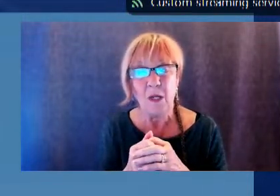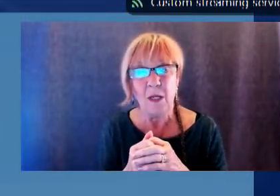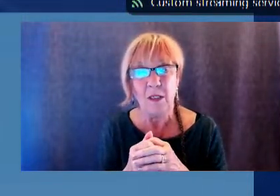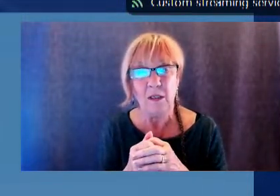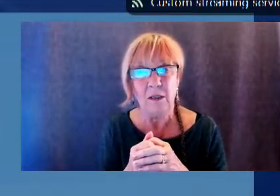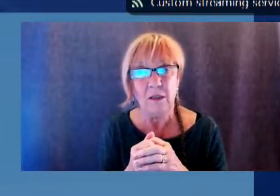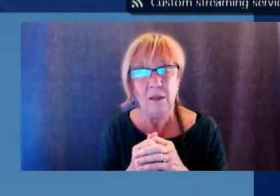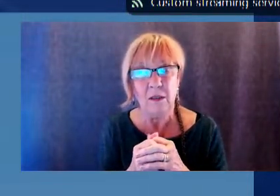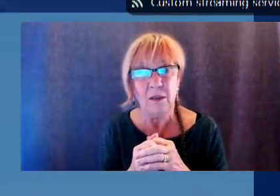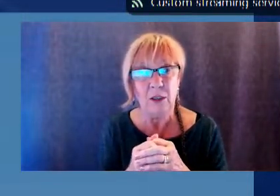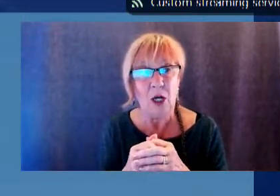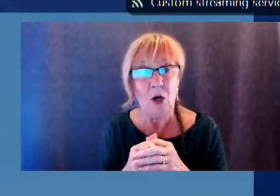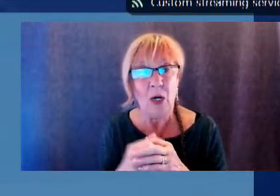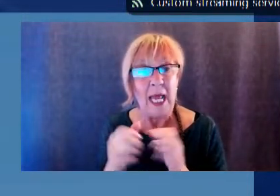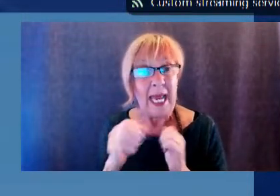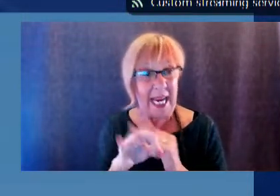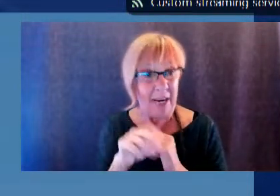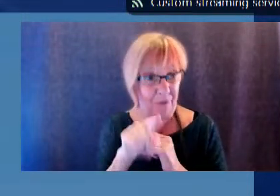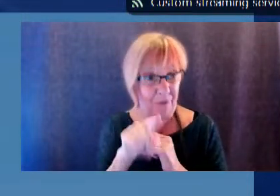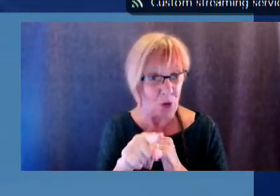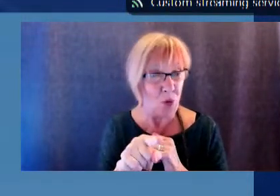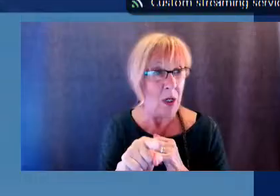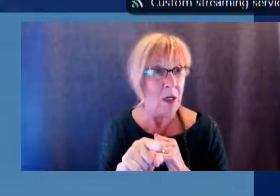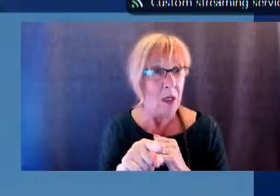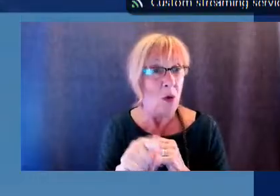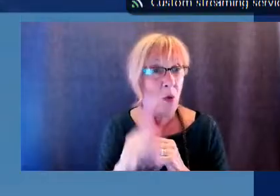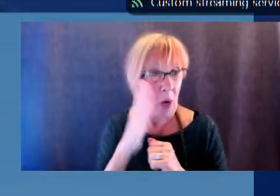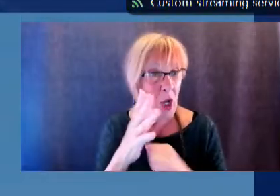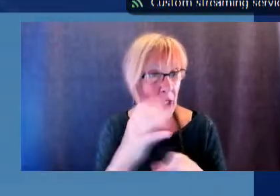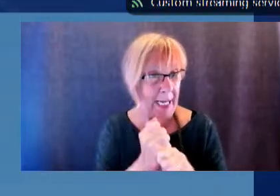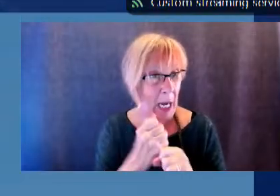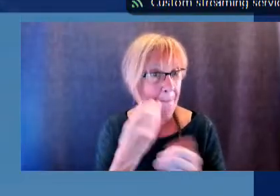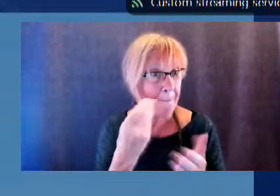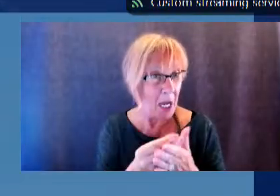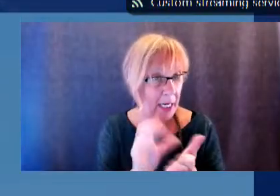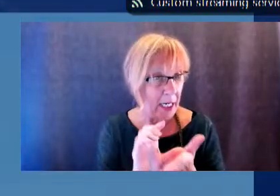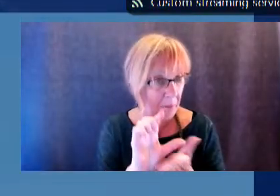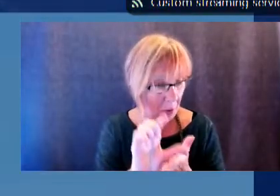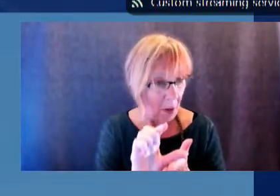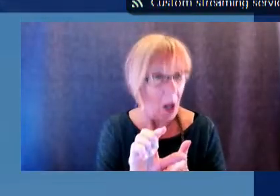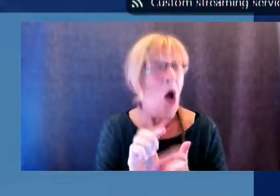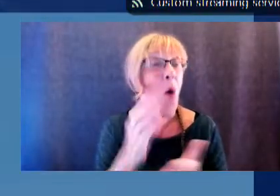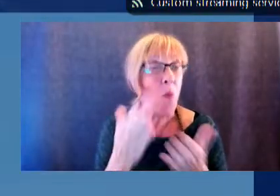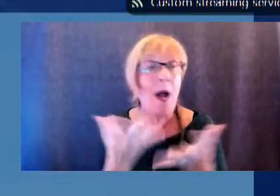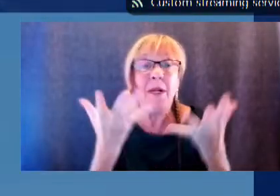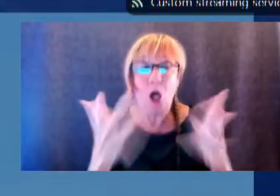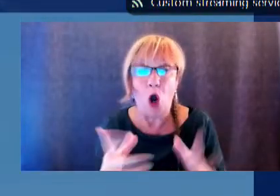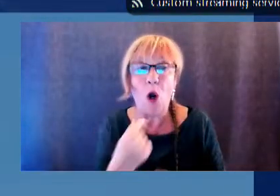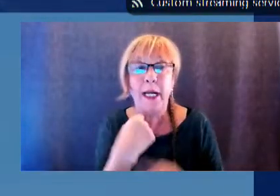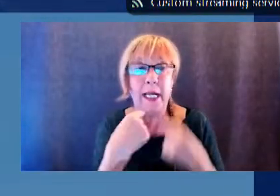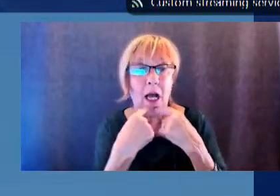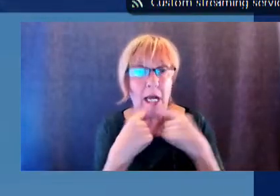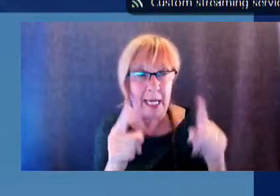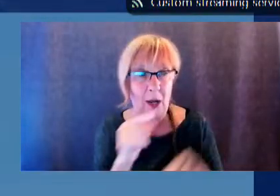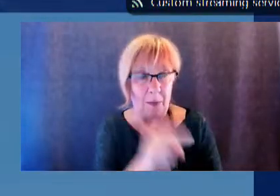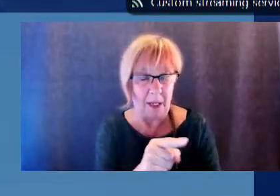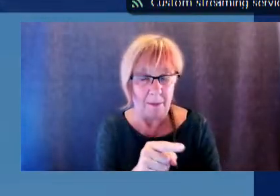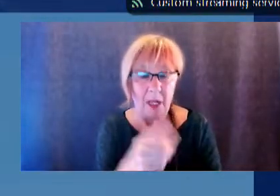now if you've been awarded. So I would recommend that if someone hasn't received notification